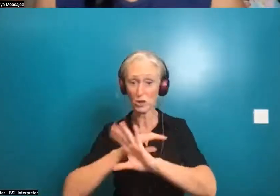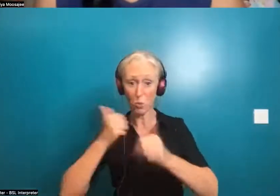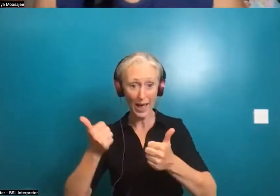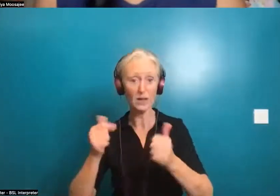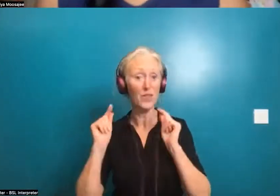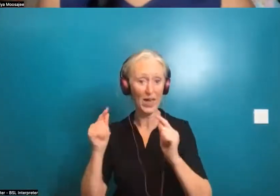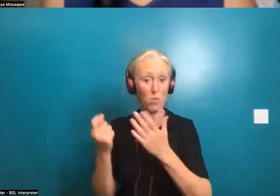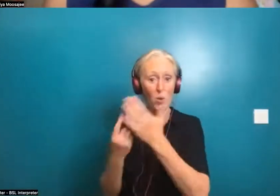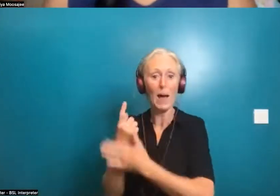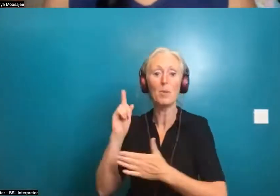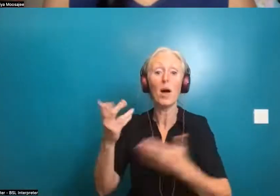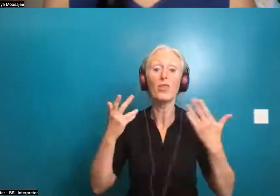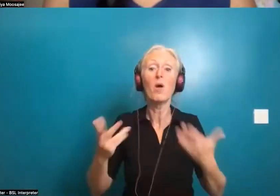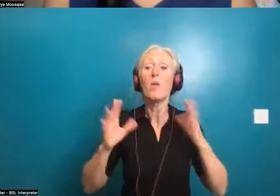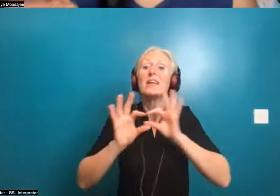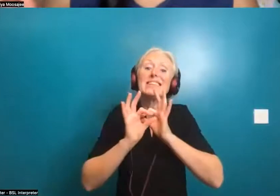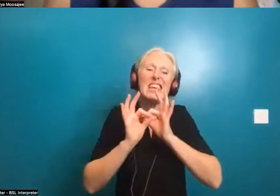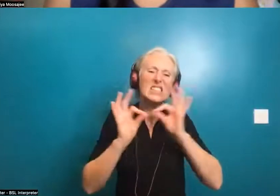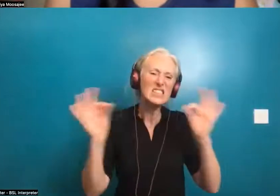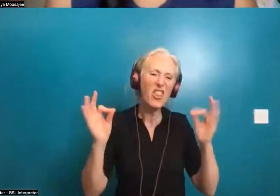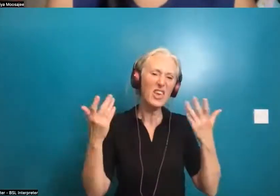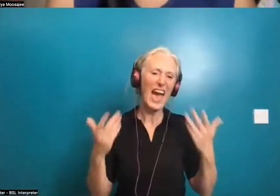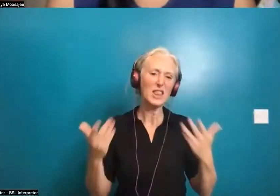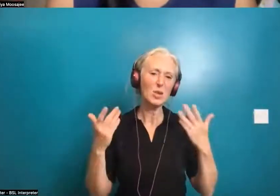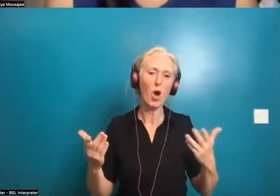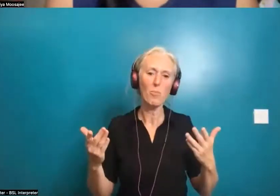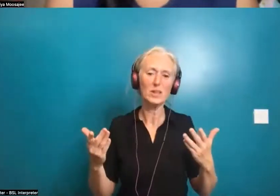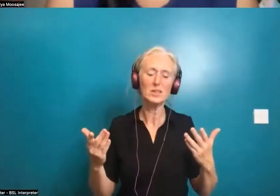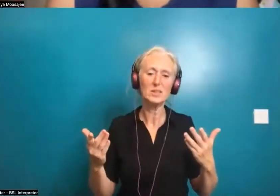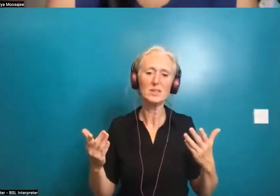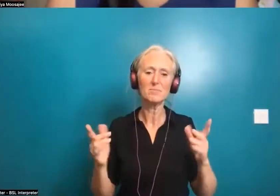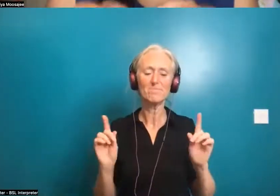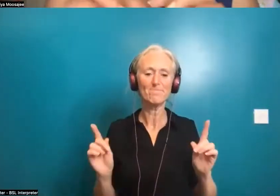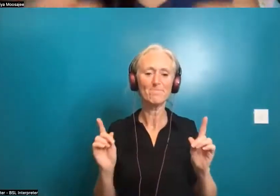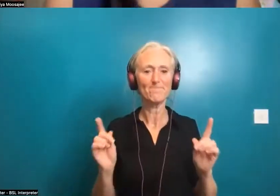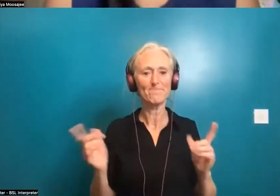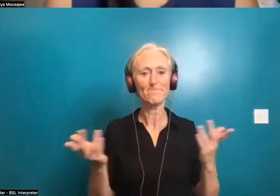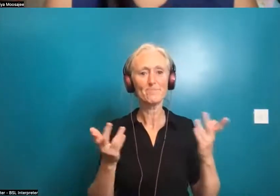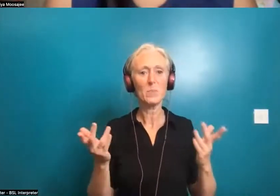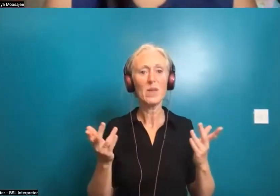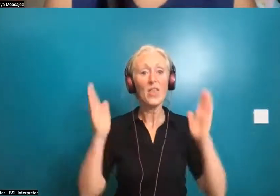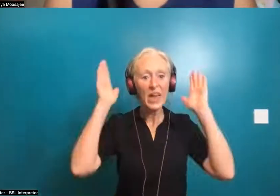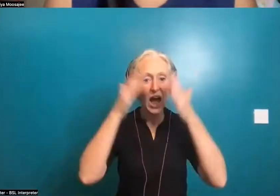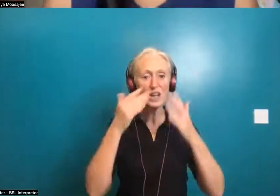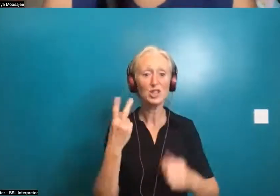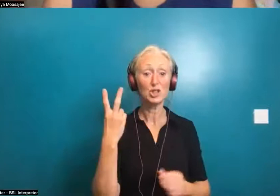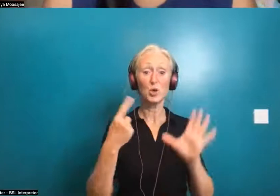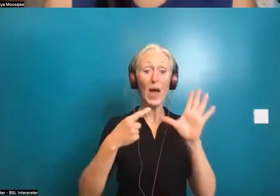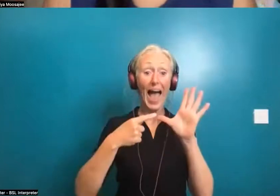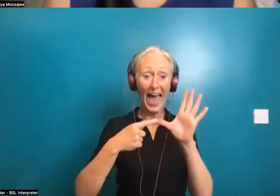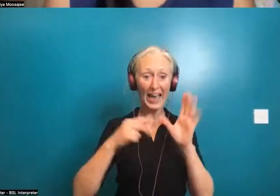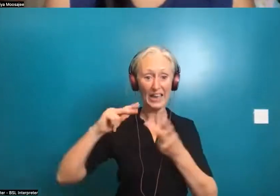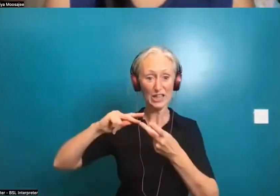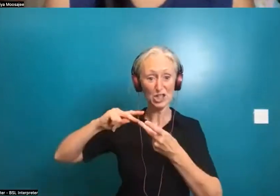know, there is nothing at the moment from that side. So the USH2A gene, the gene